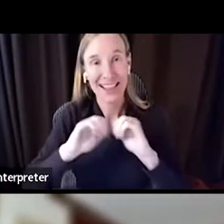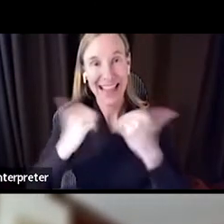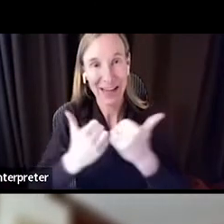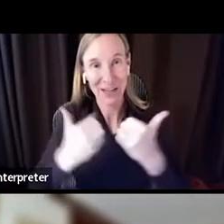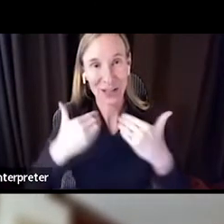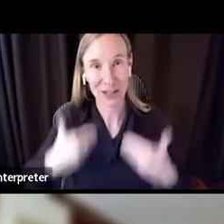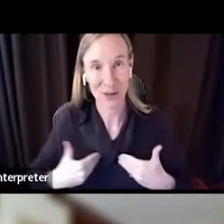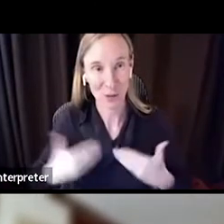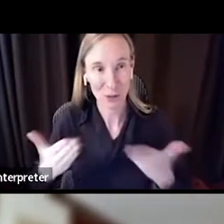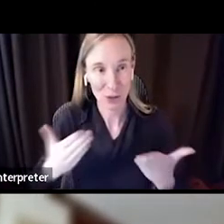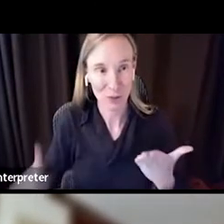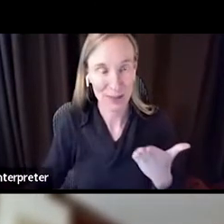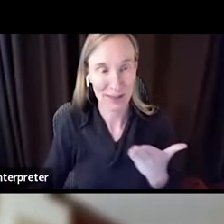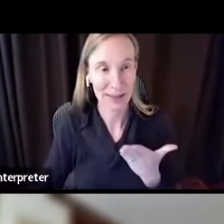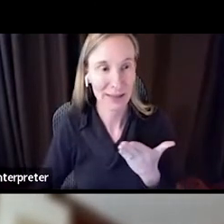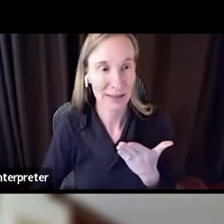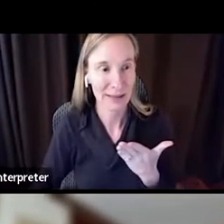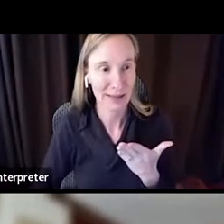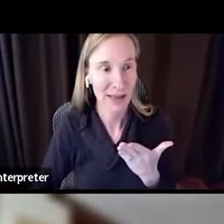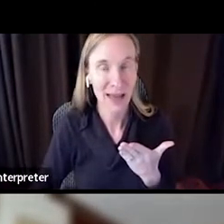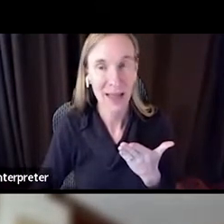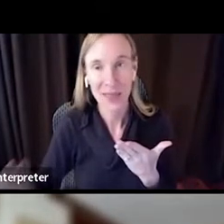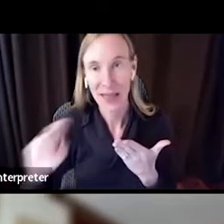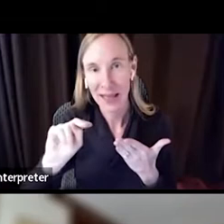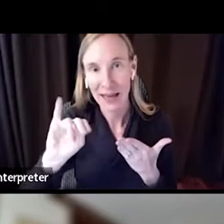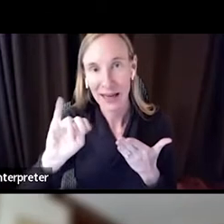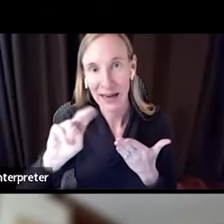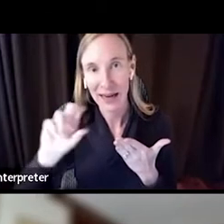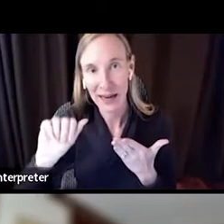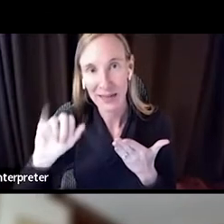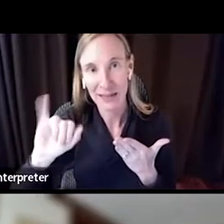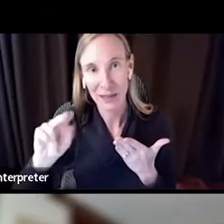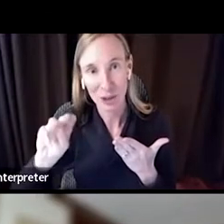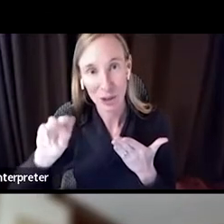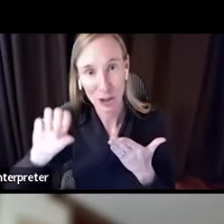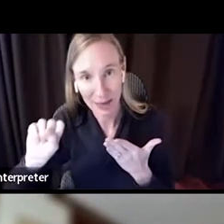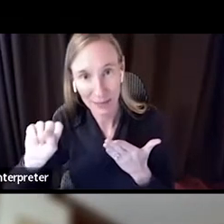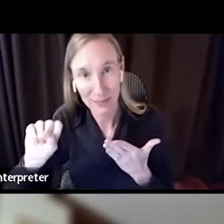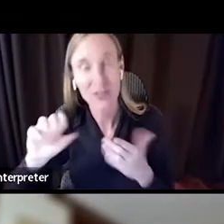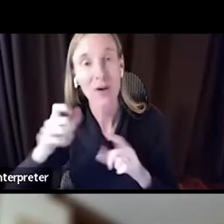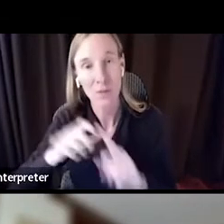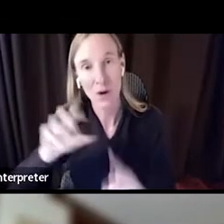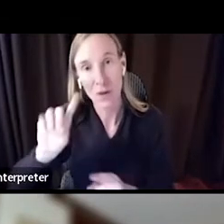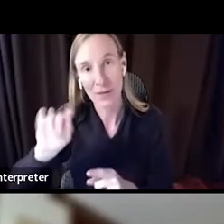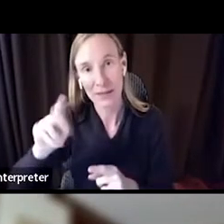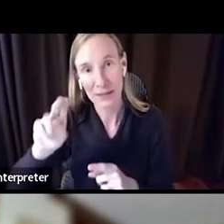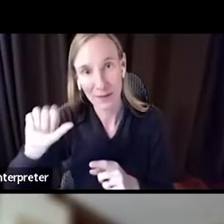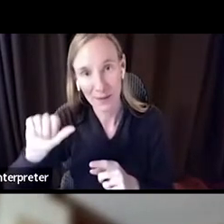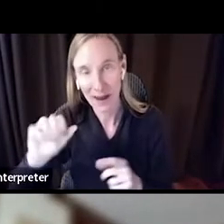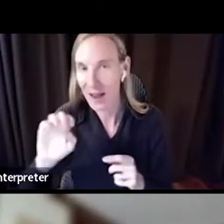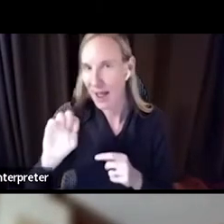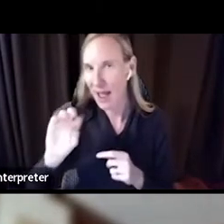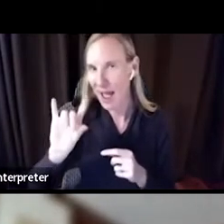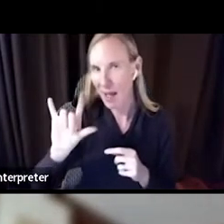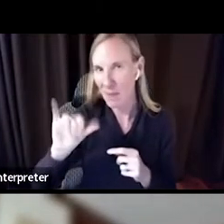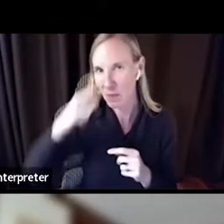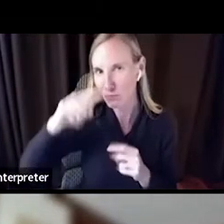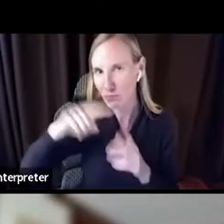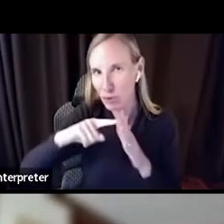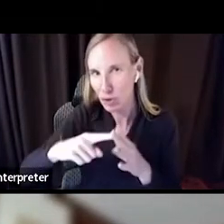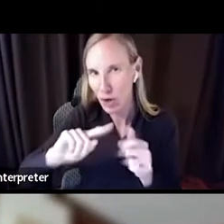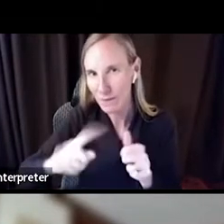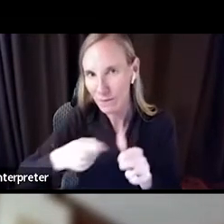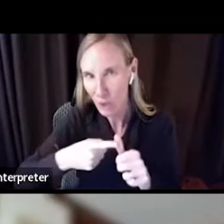also with us from DEVA. But I'm going to turn it over to Emily, and perhaps I'll turn it over to you to start, because the Department of